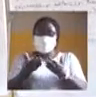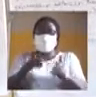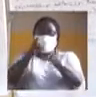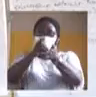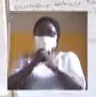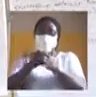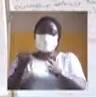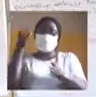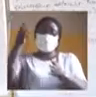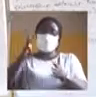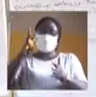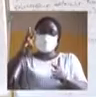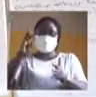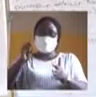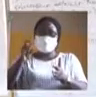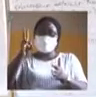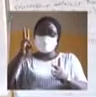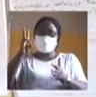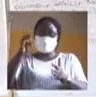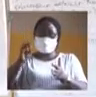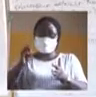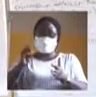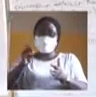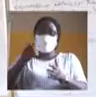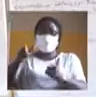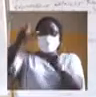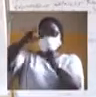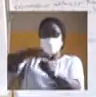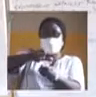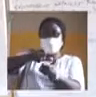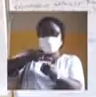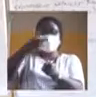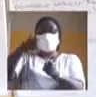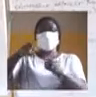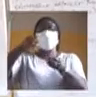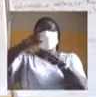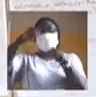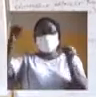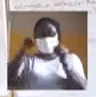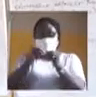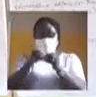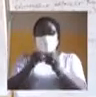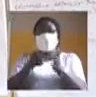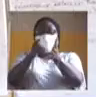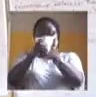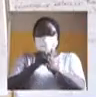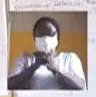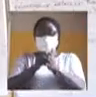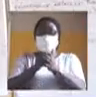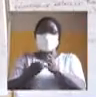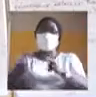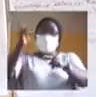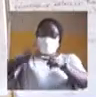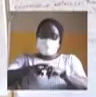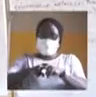demand. Joint demand is a demand which occurs when two commodities that are related to each other